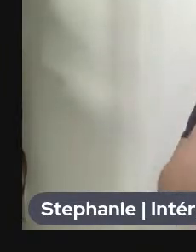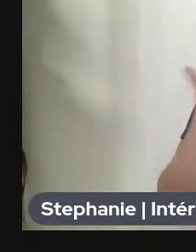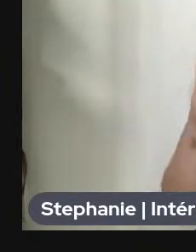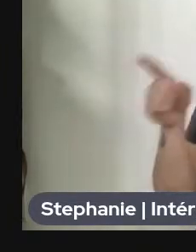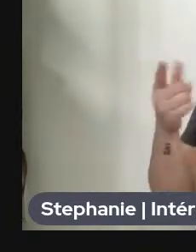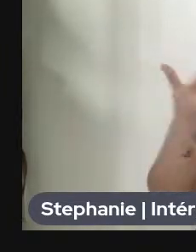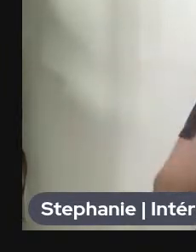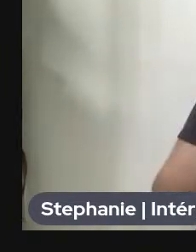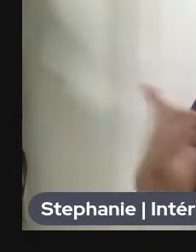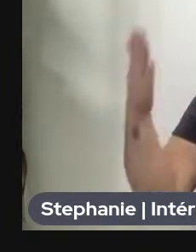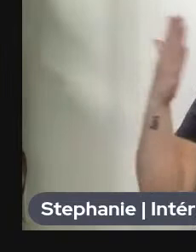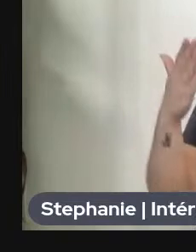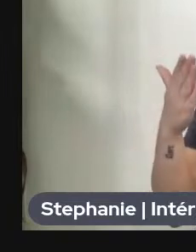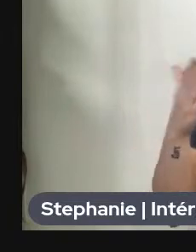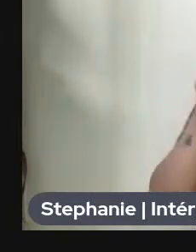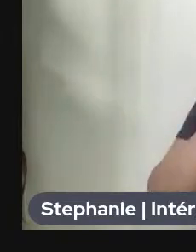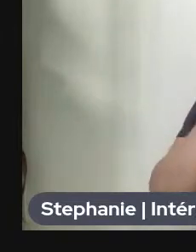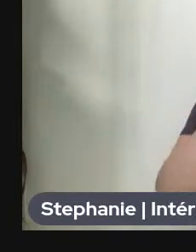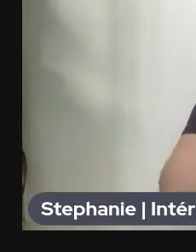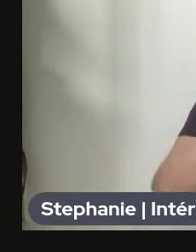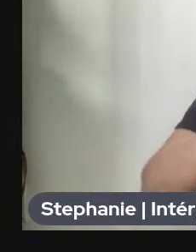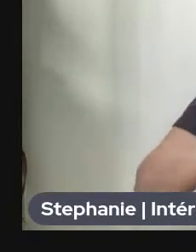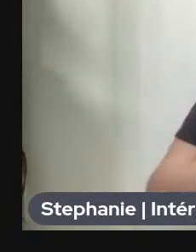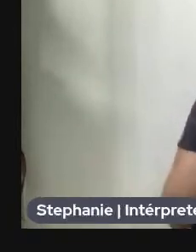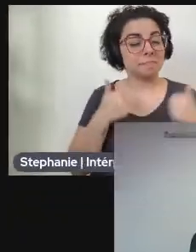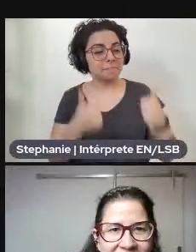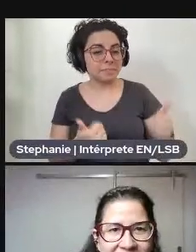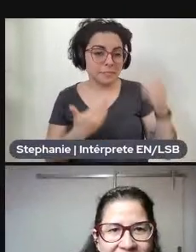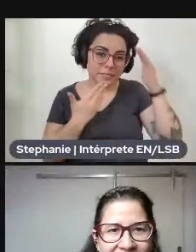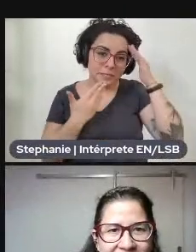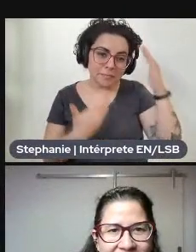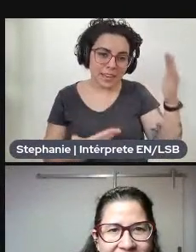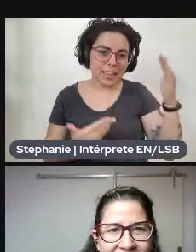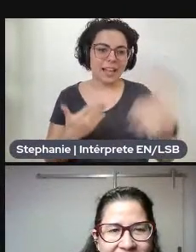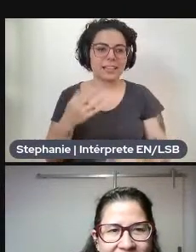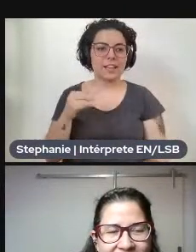delongas. Ok, muito obrigado, Flávia.